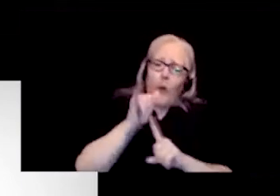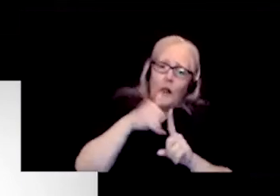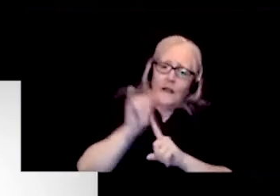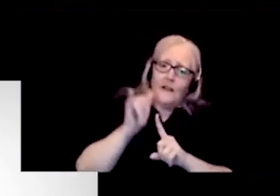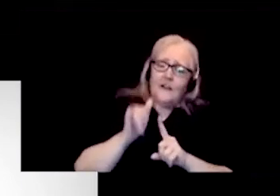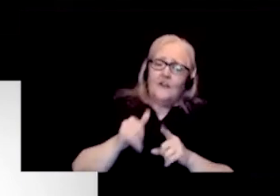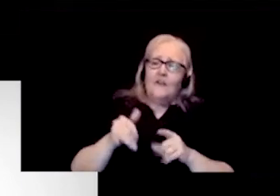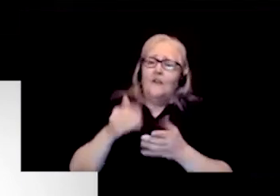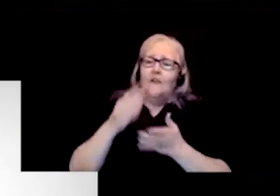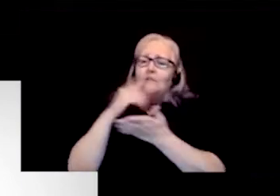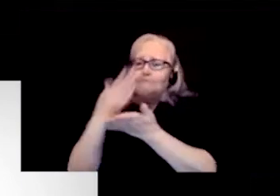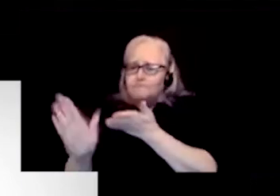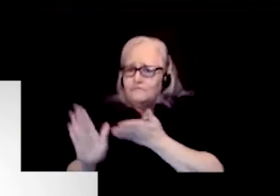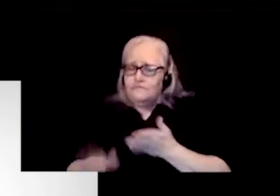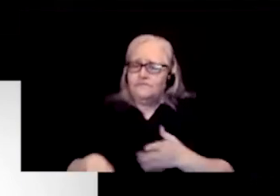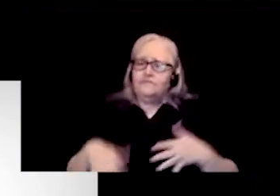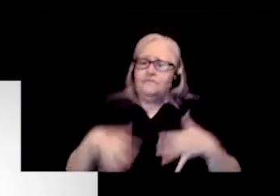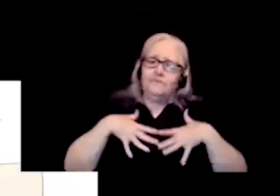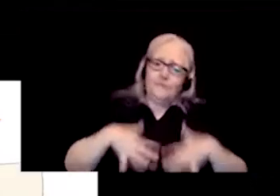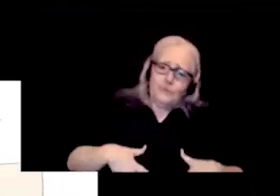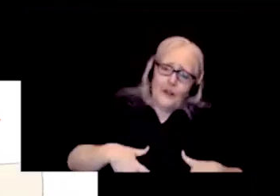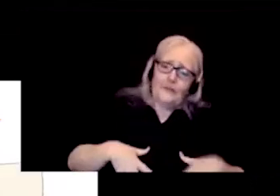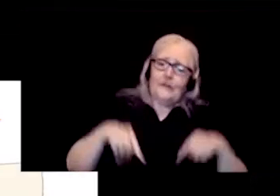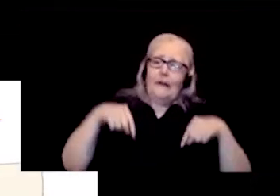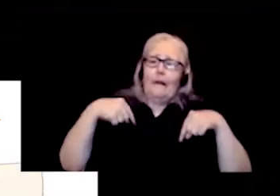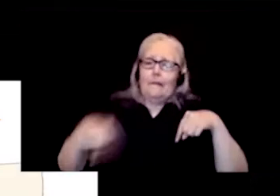and suicide. And the list goes on.